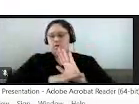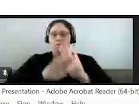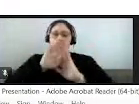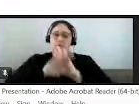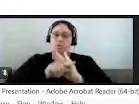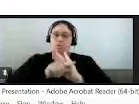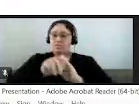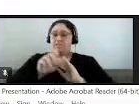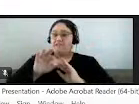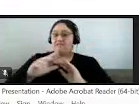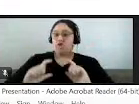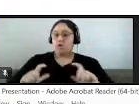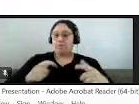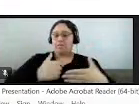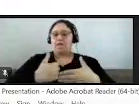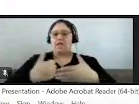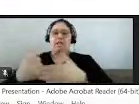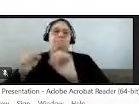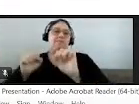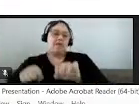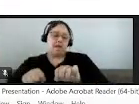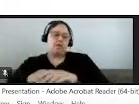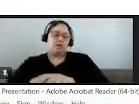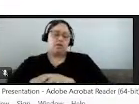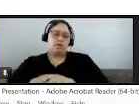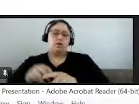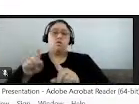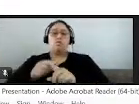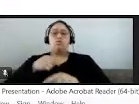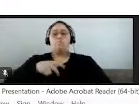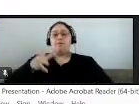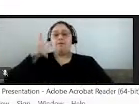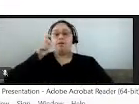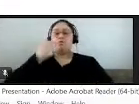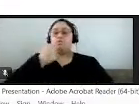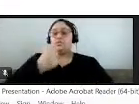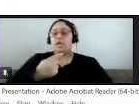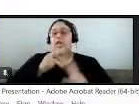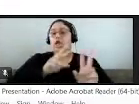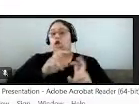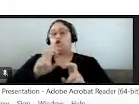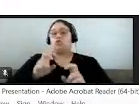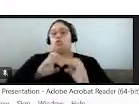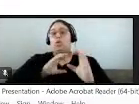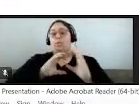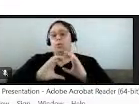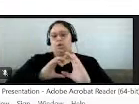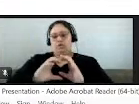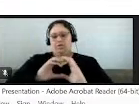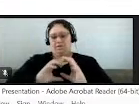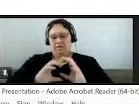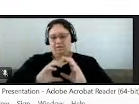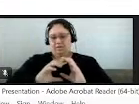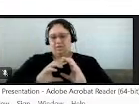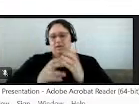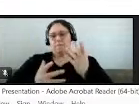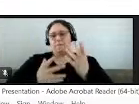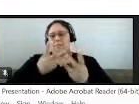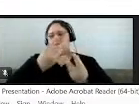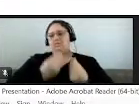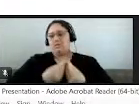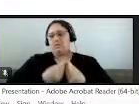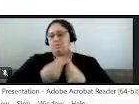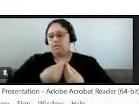that committee can be assisted. I've also heard that you mentioned that the issue of communication might be